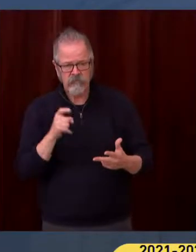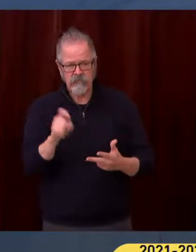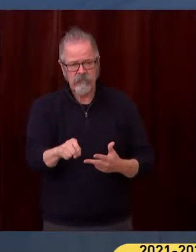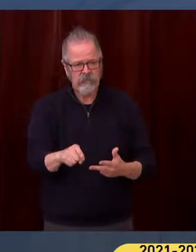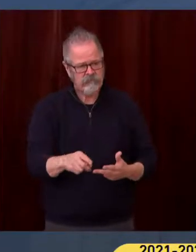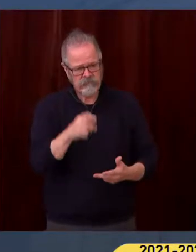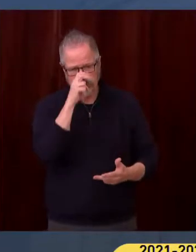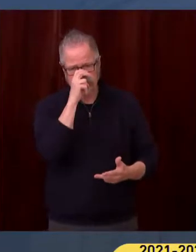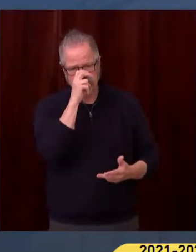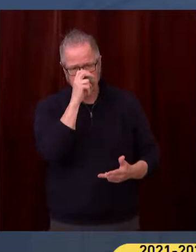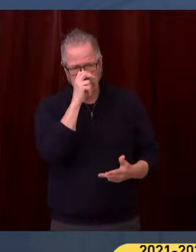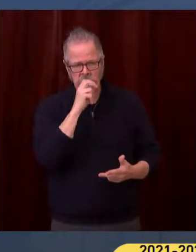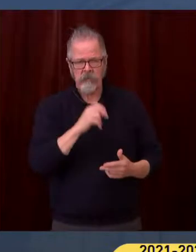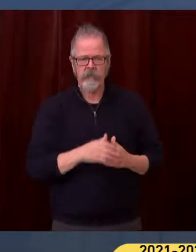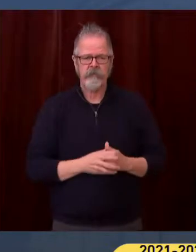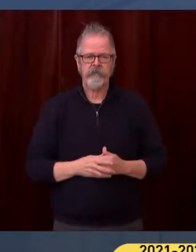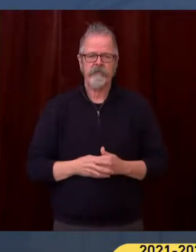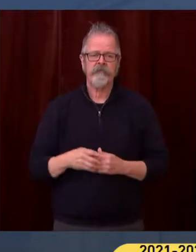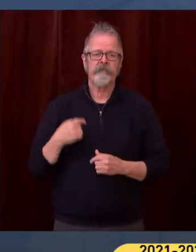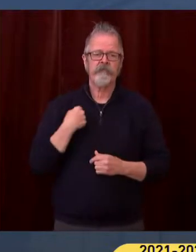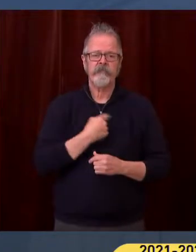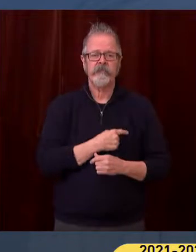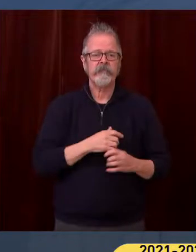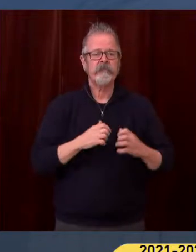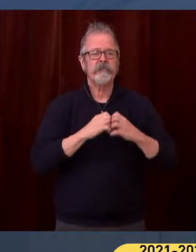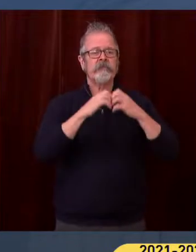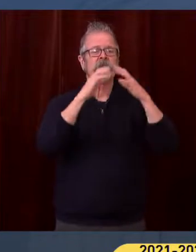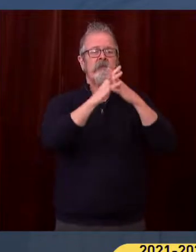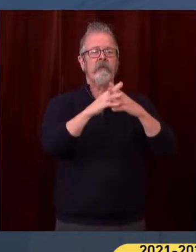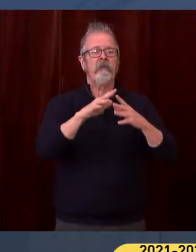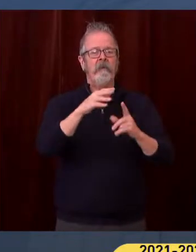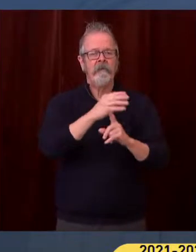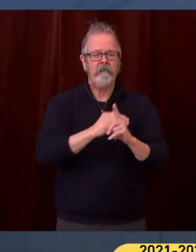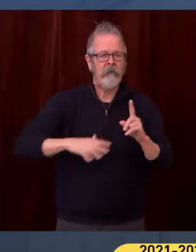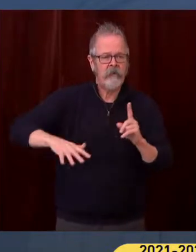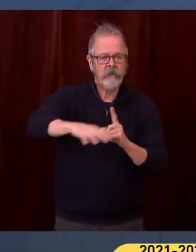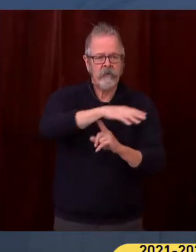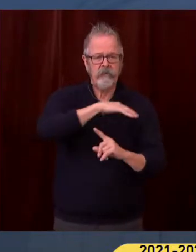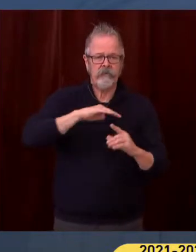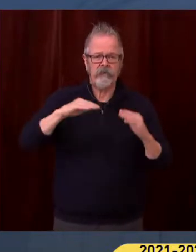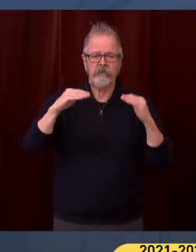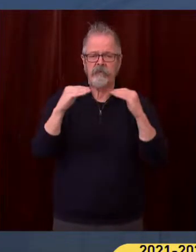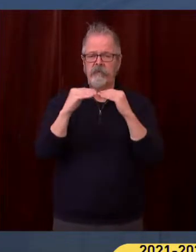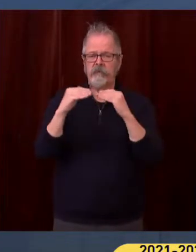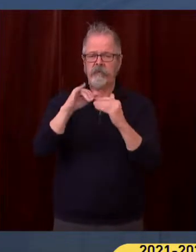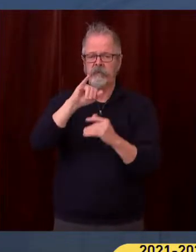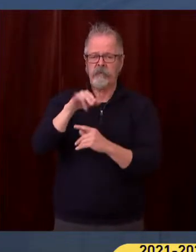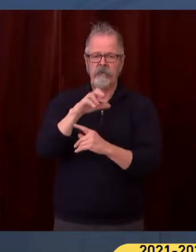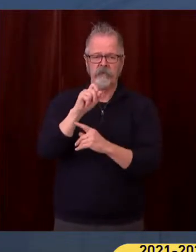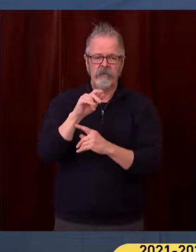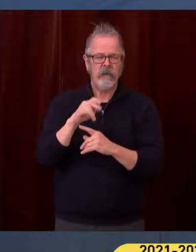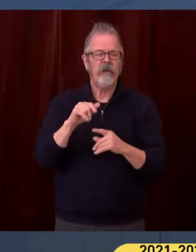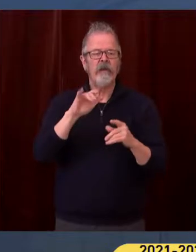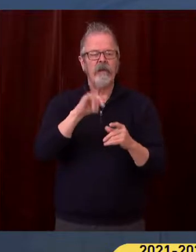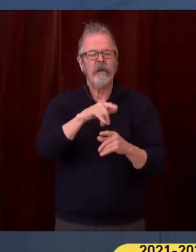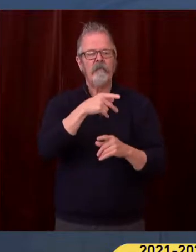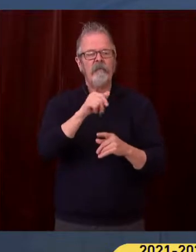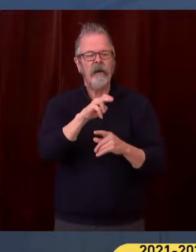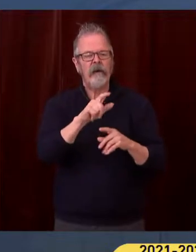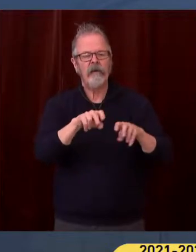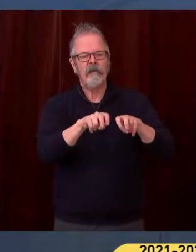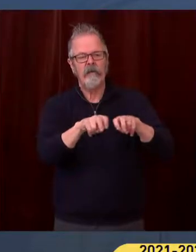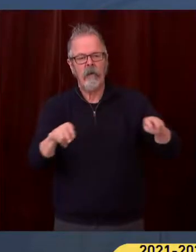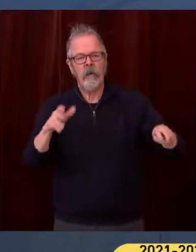and Equity Panel to advise us in designing and implementing climate policies and funding climate